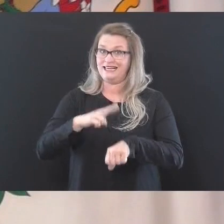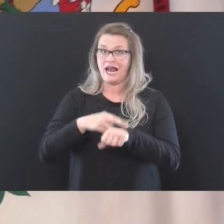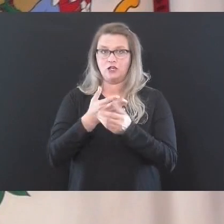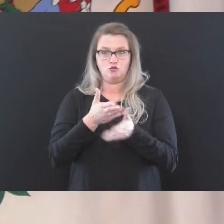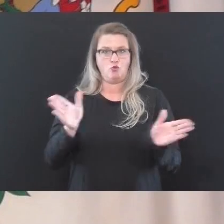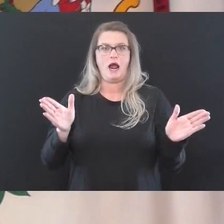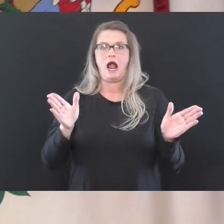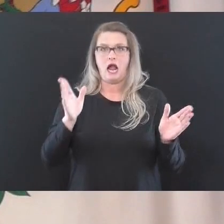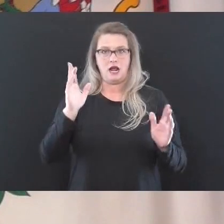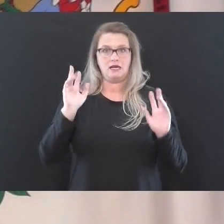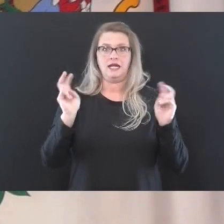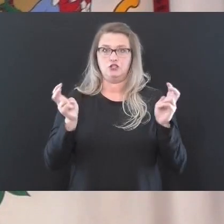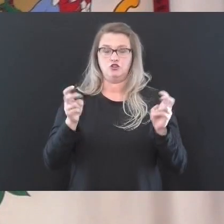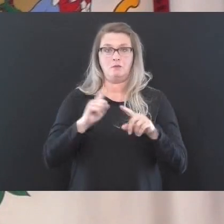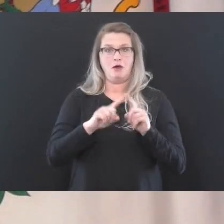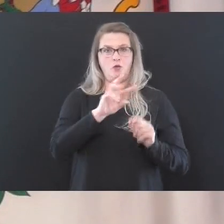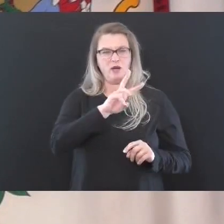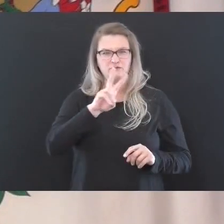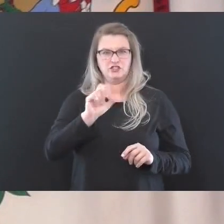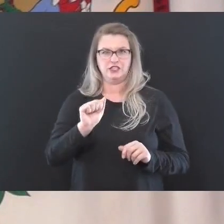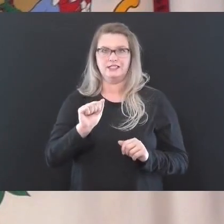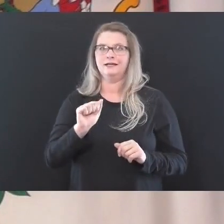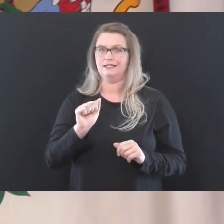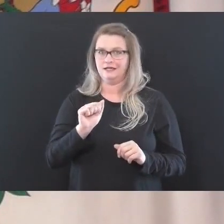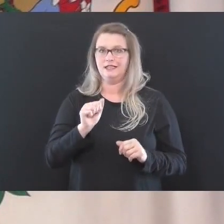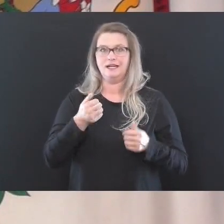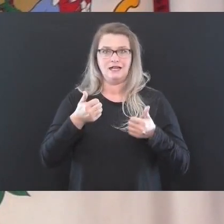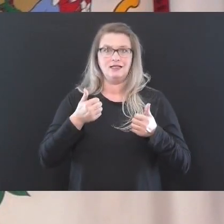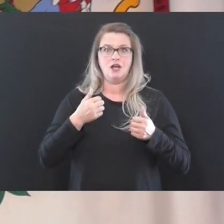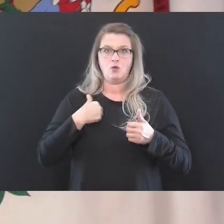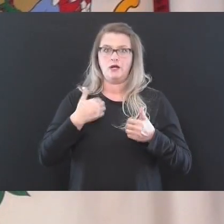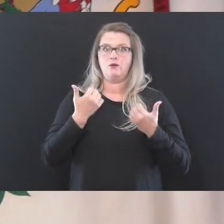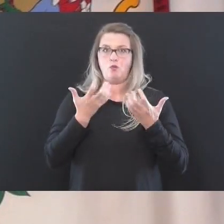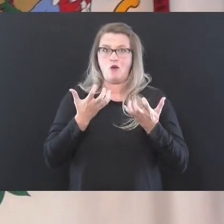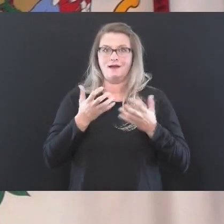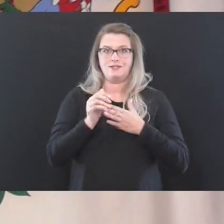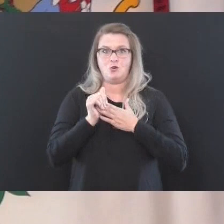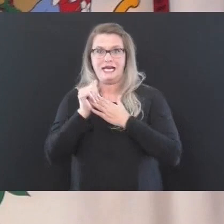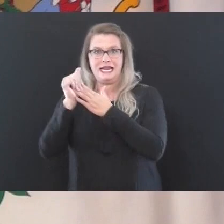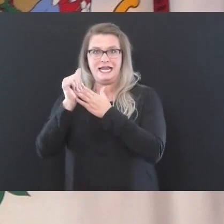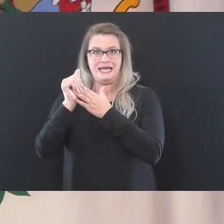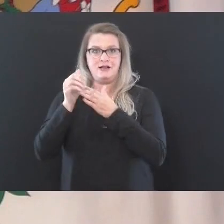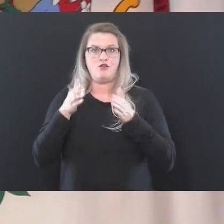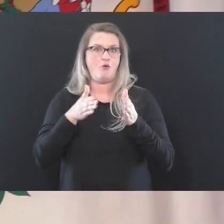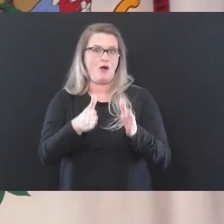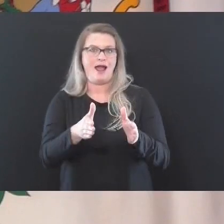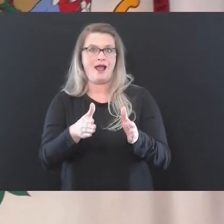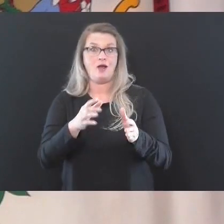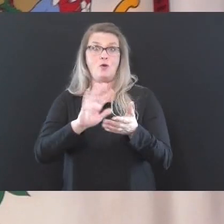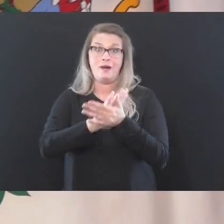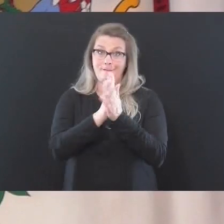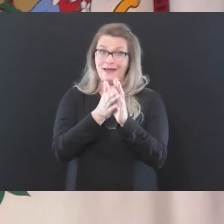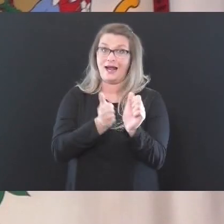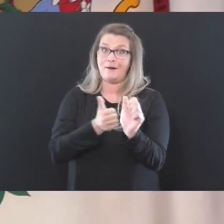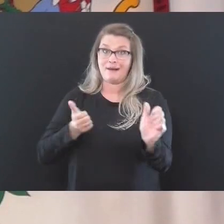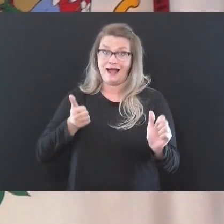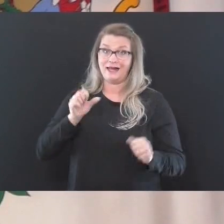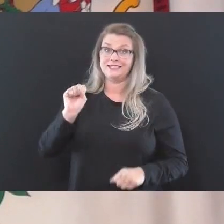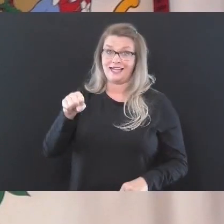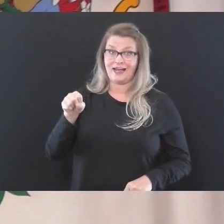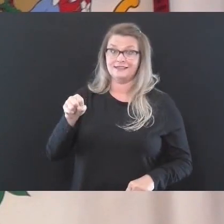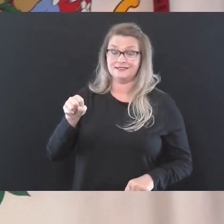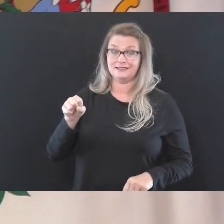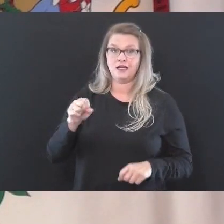but West Virginia is going to some way, somehow lead the way. We got behind. We have absolutely,